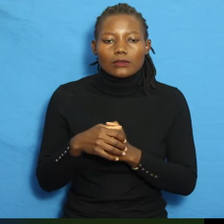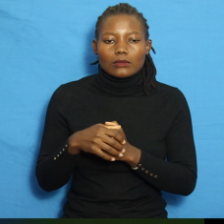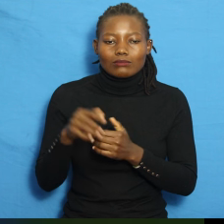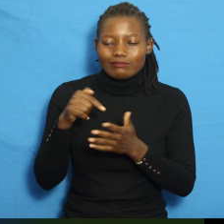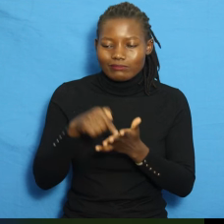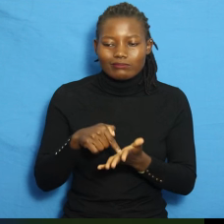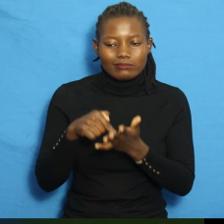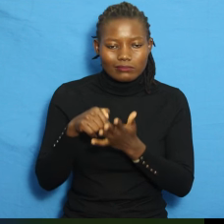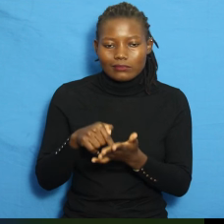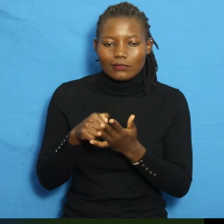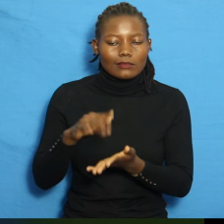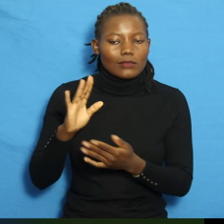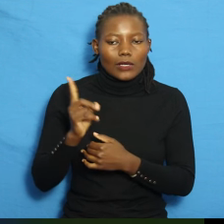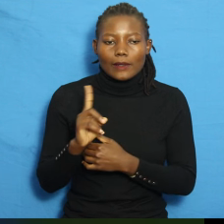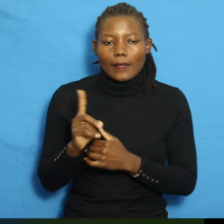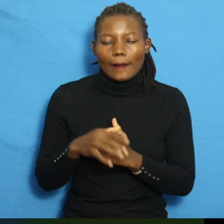overemphasized.